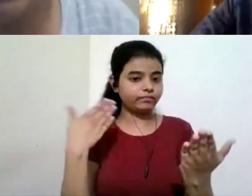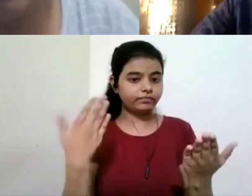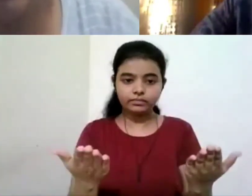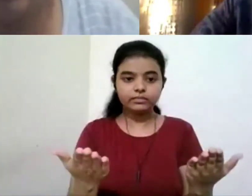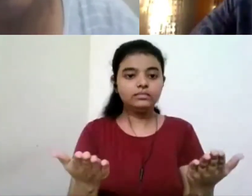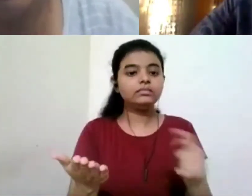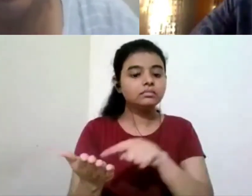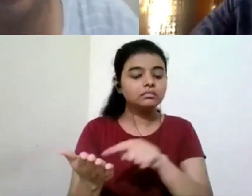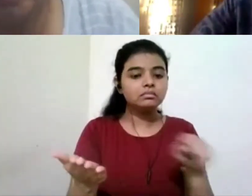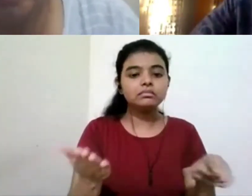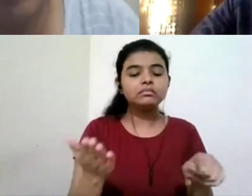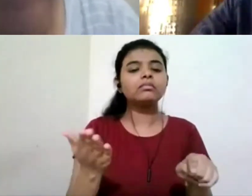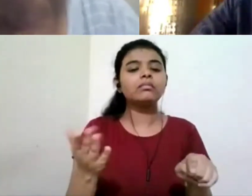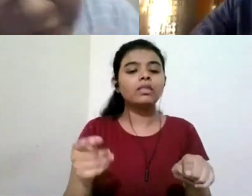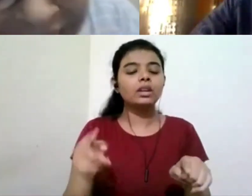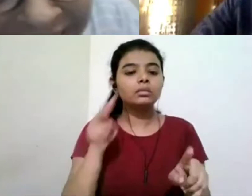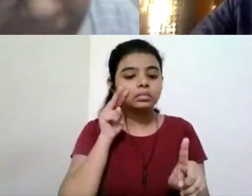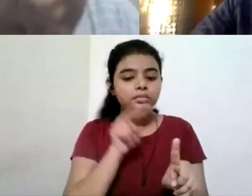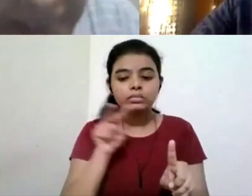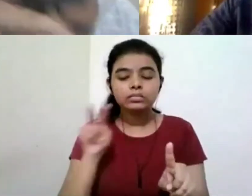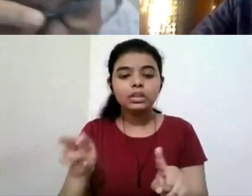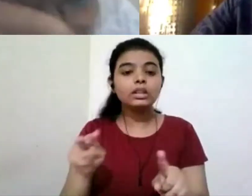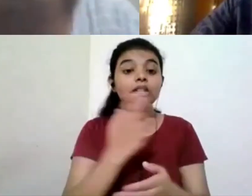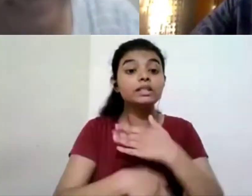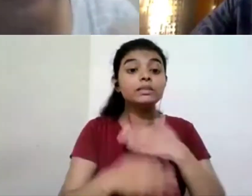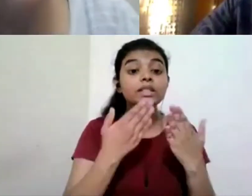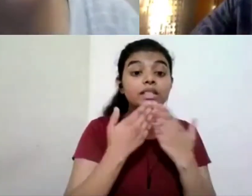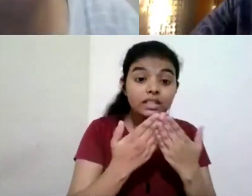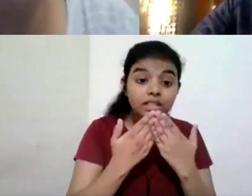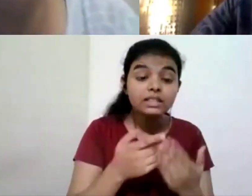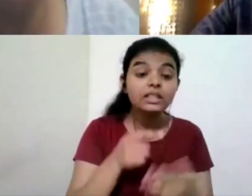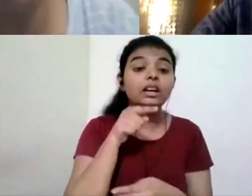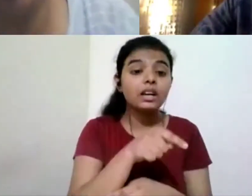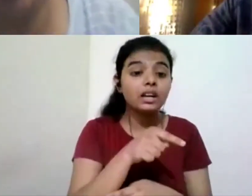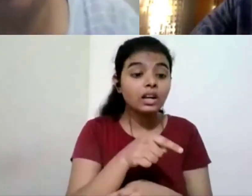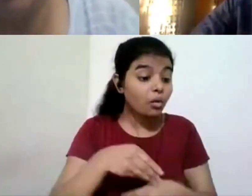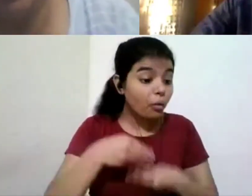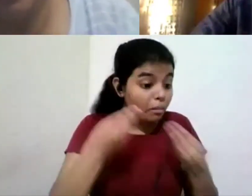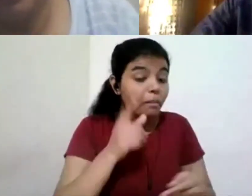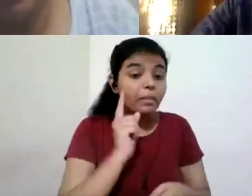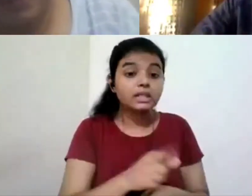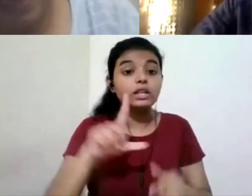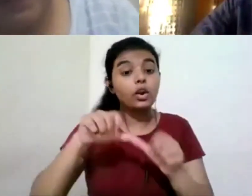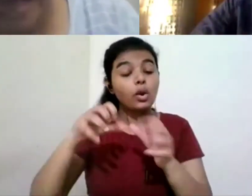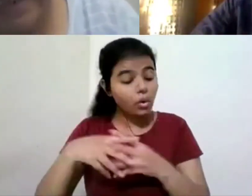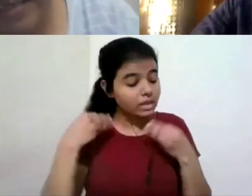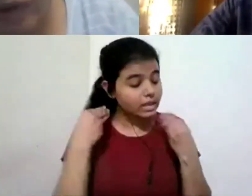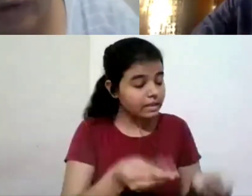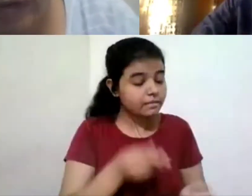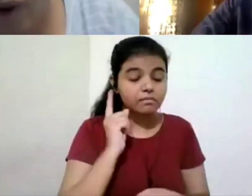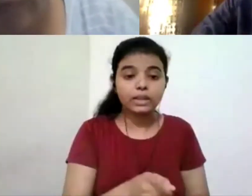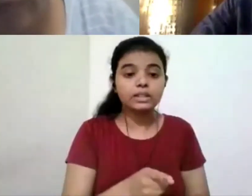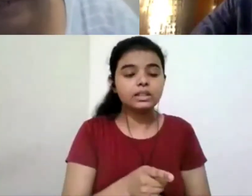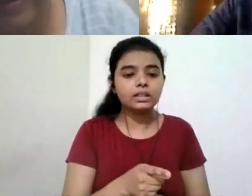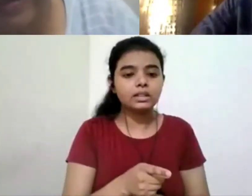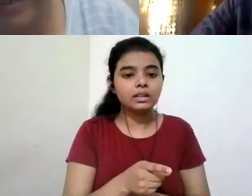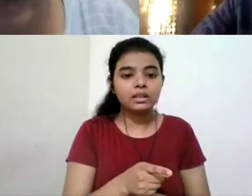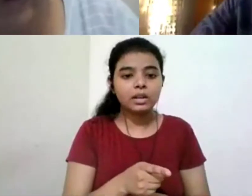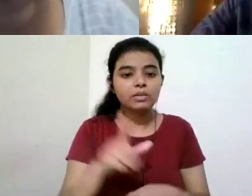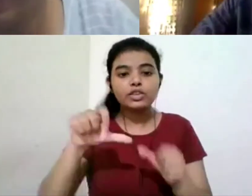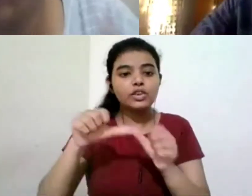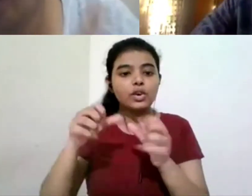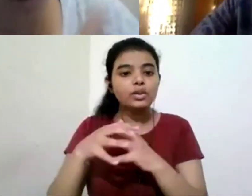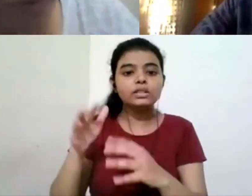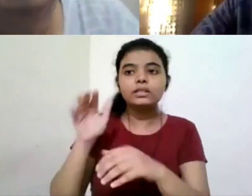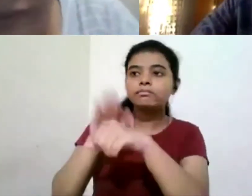see what disability studies has to give to law. And that has not informed the legislation